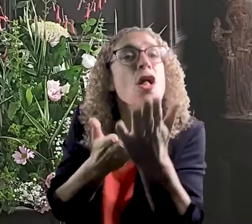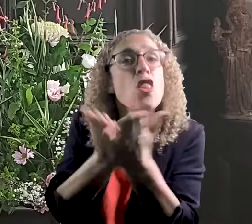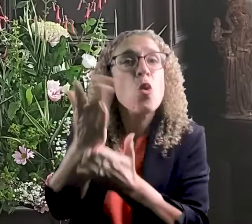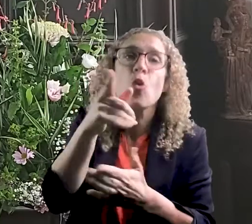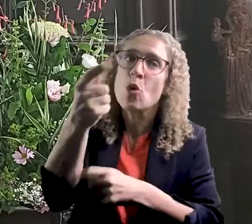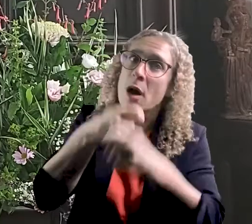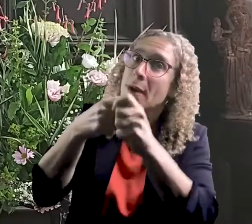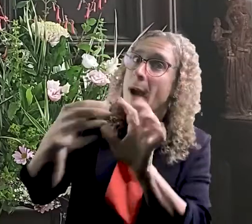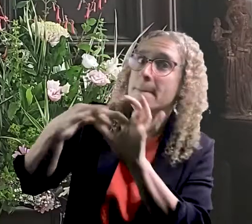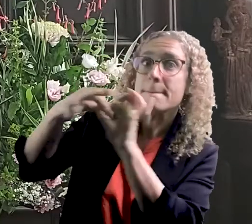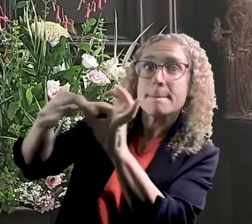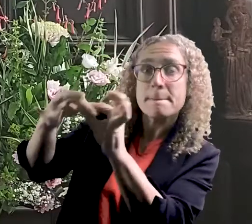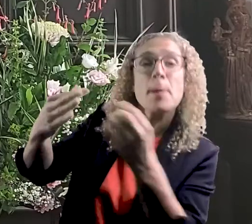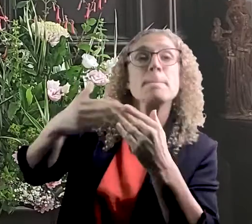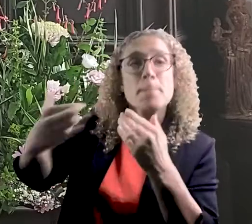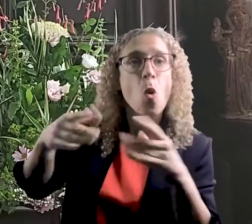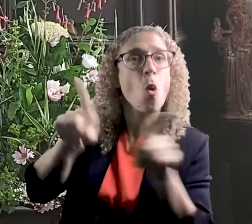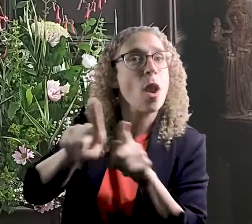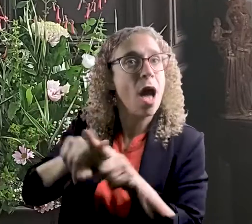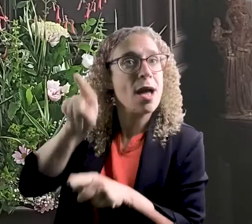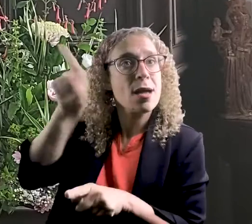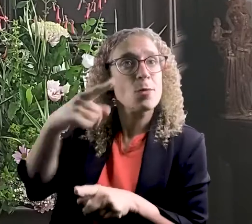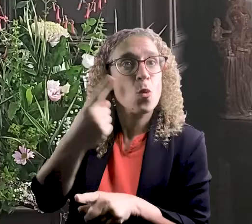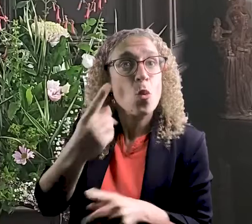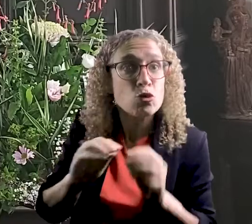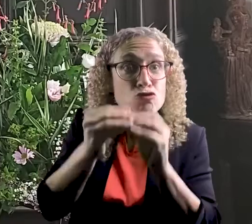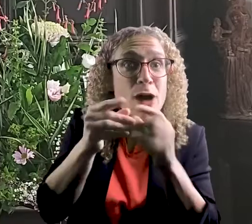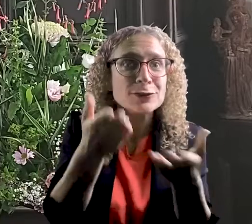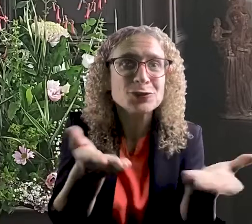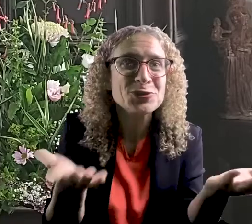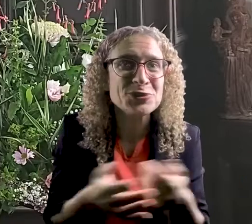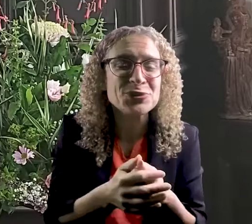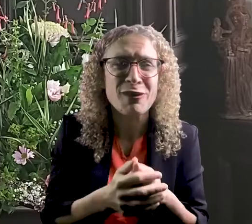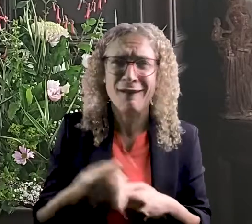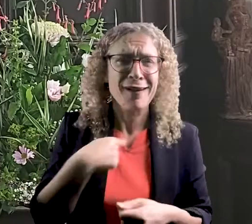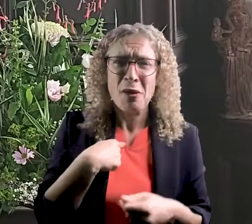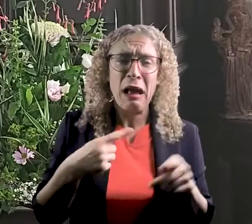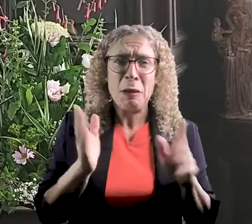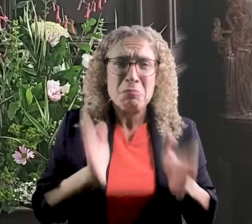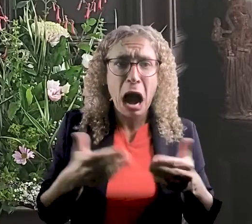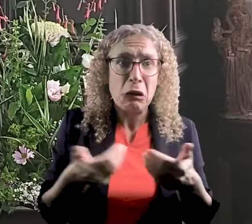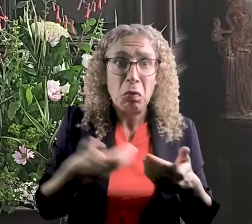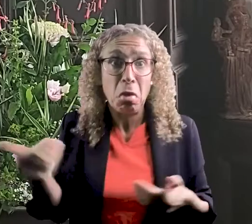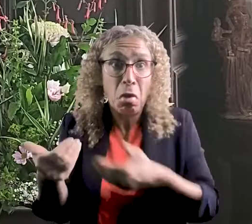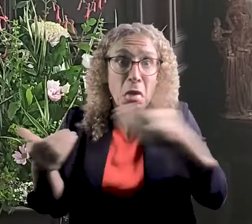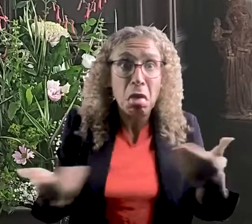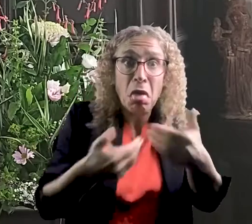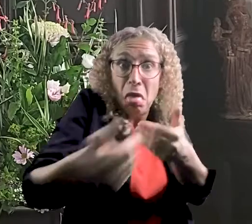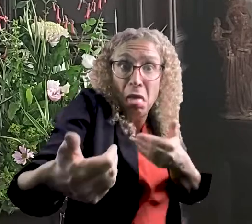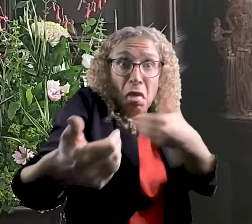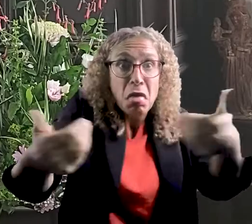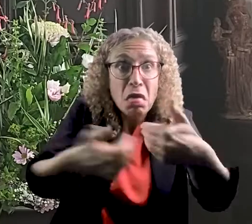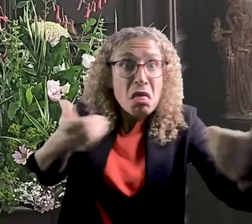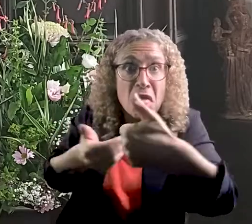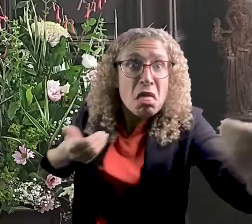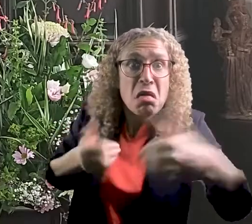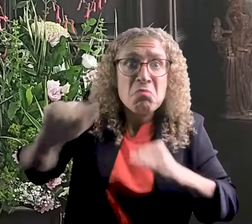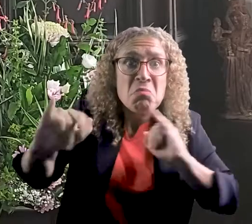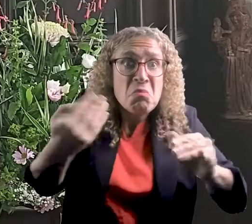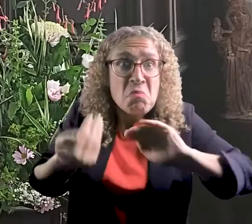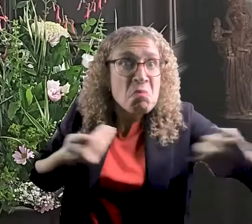the image of its Creator. Here there is no Gentile or Jew, circumcised